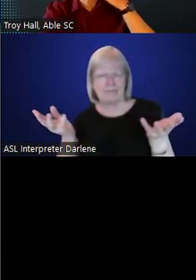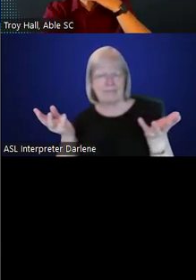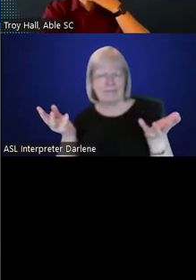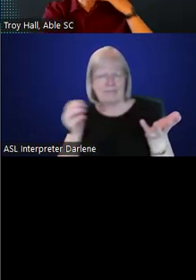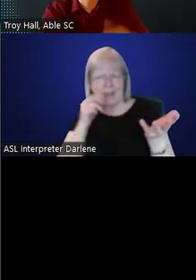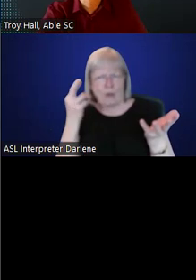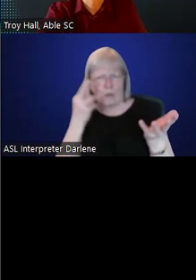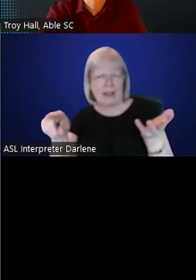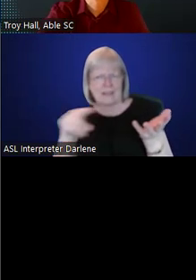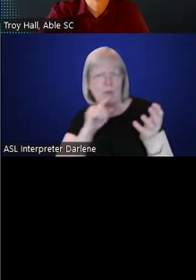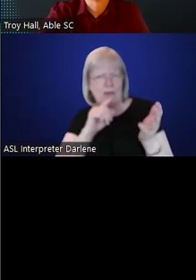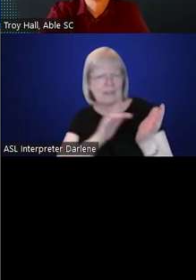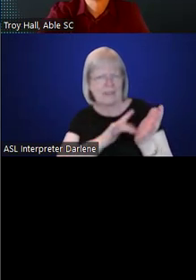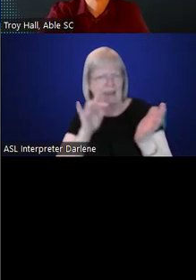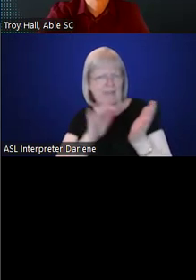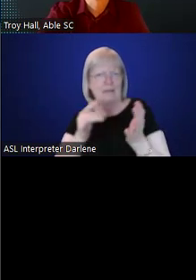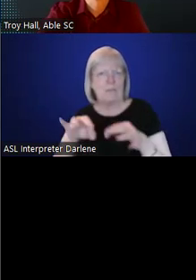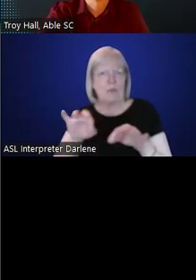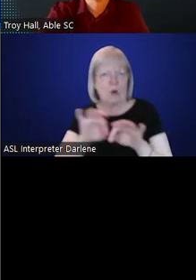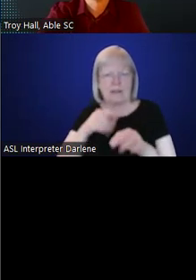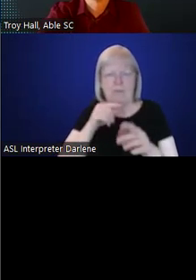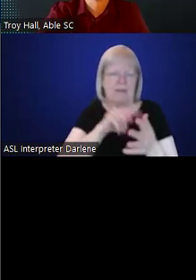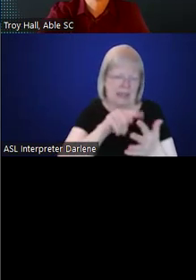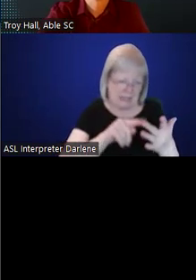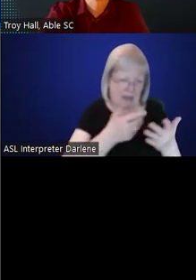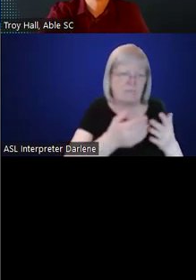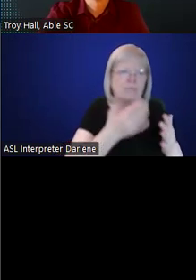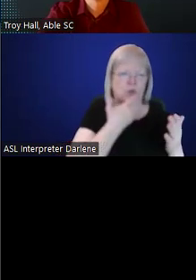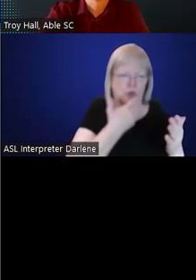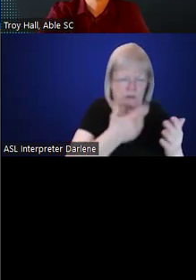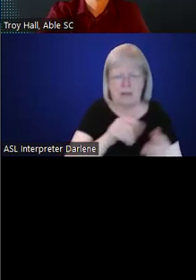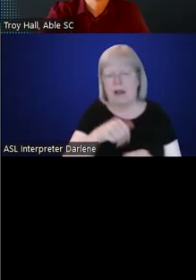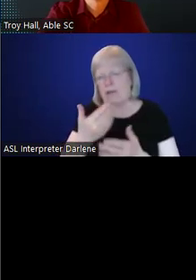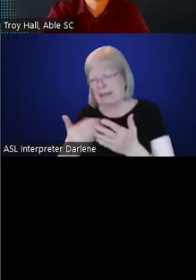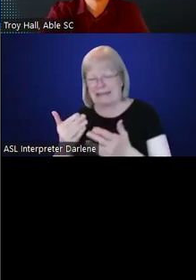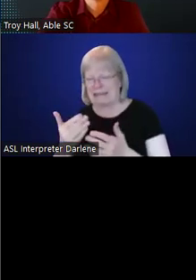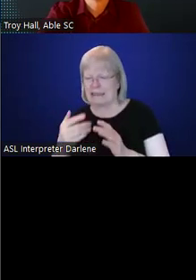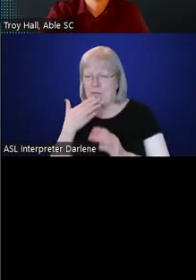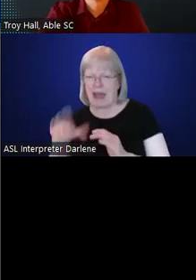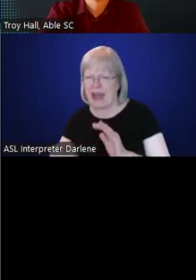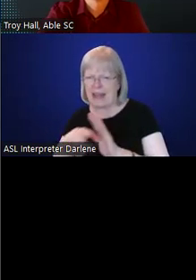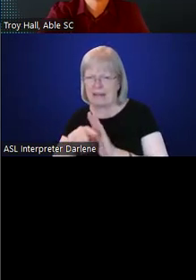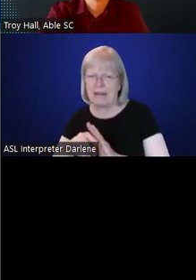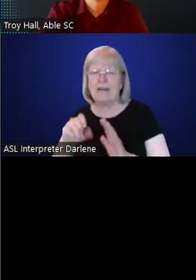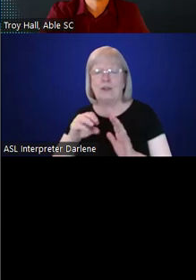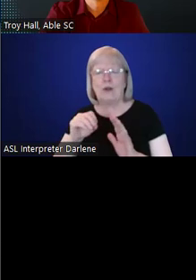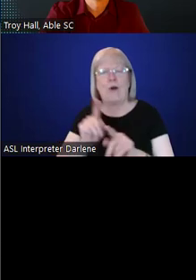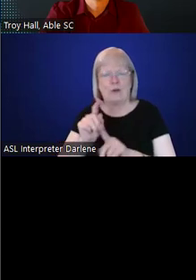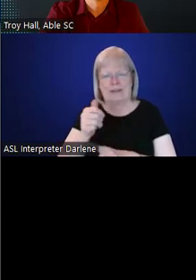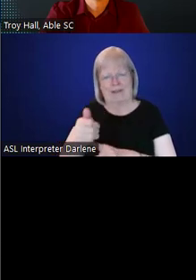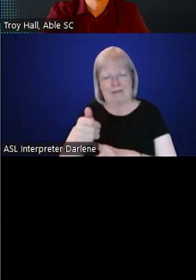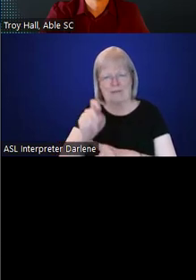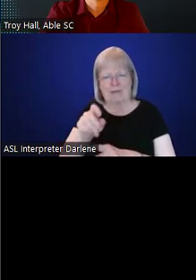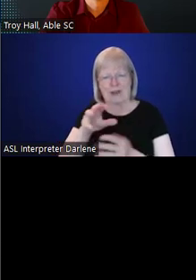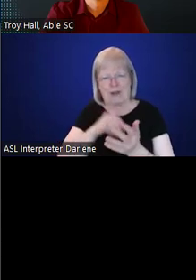it's important to tell them this is good, this is bad, but also make decisions for yourself. It's a learning process. Not